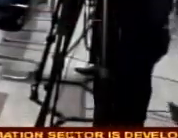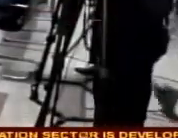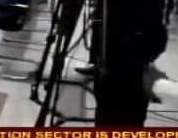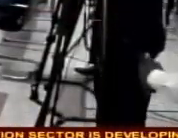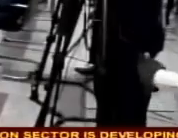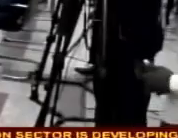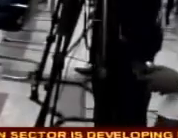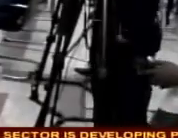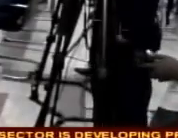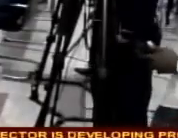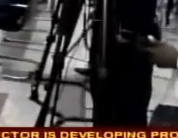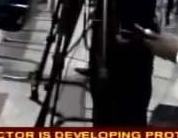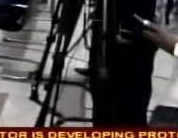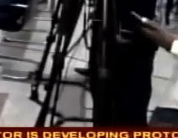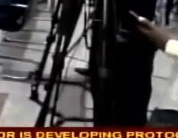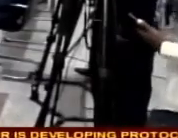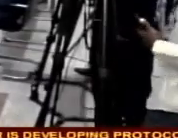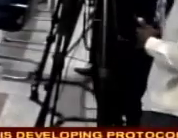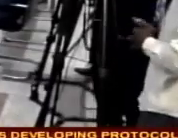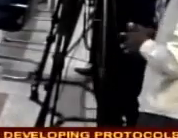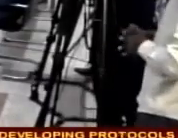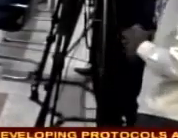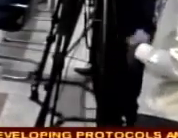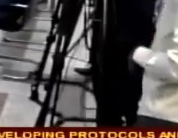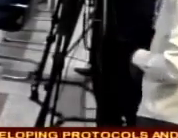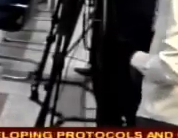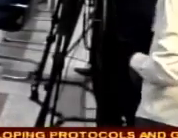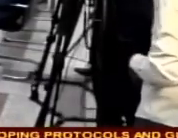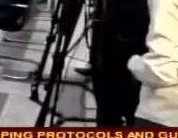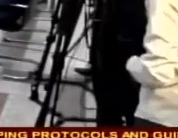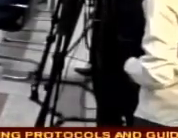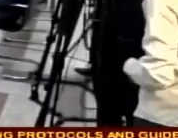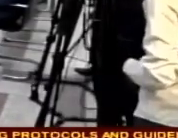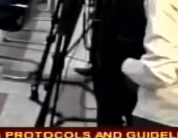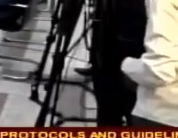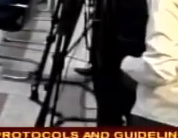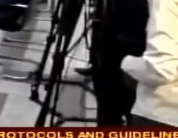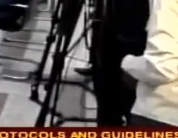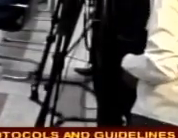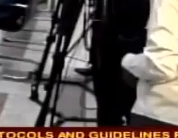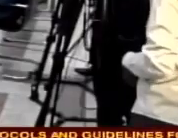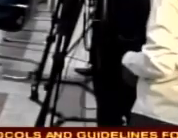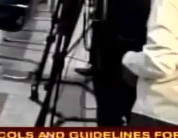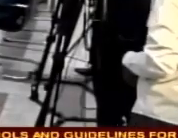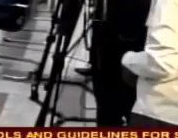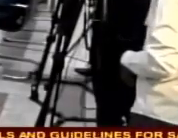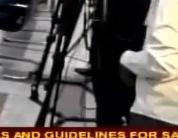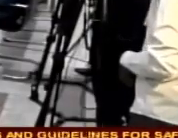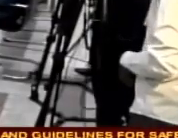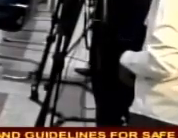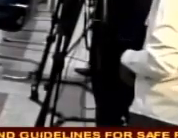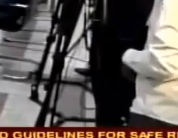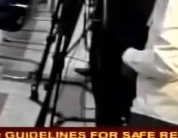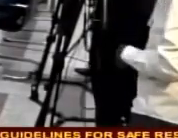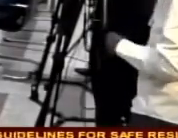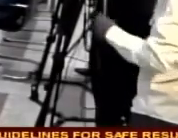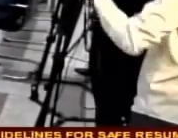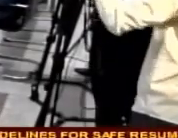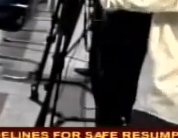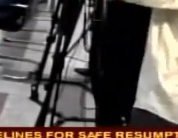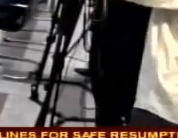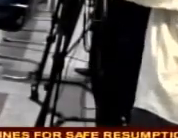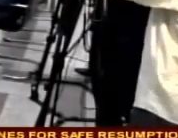Thank you very much. We will skip the Honorable Minister of State for Education, and I will now invite the SGF to the